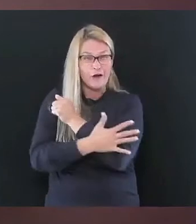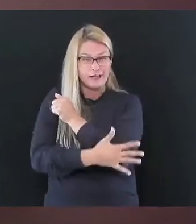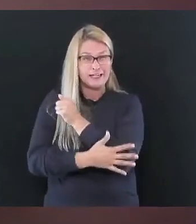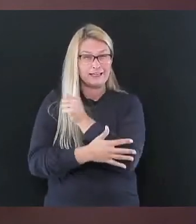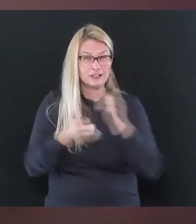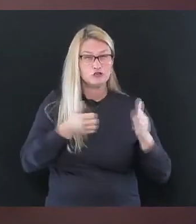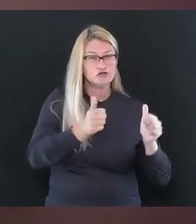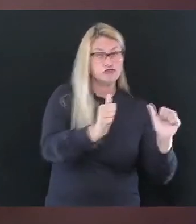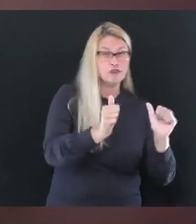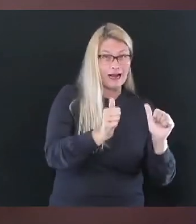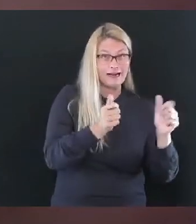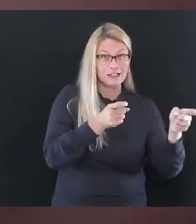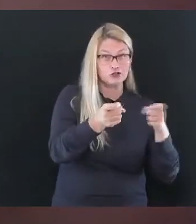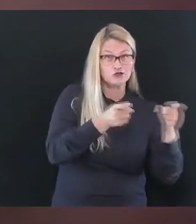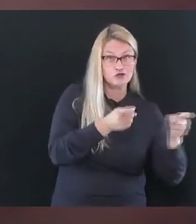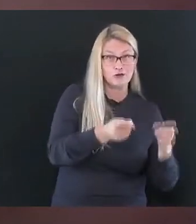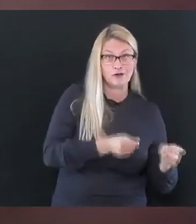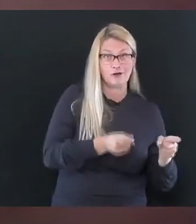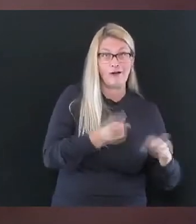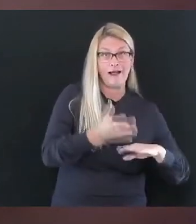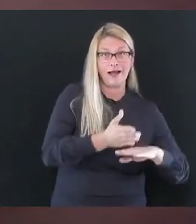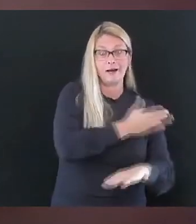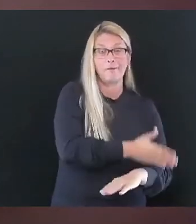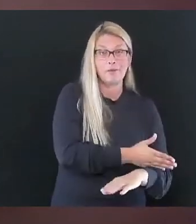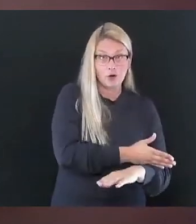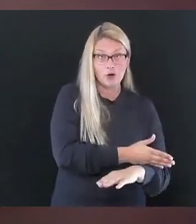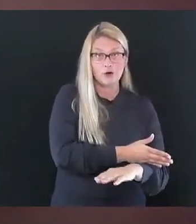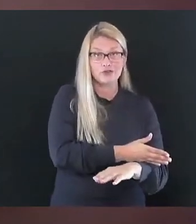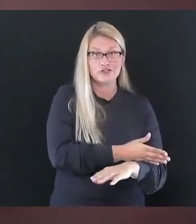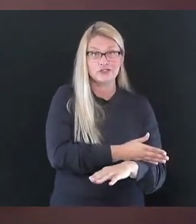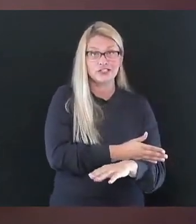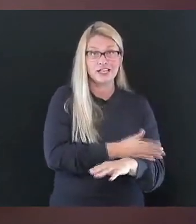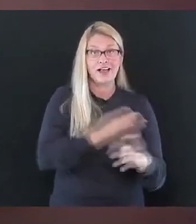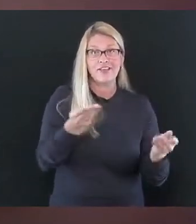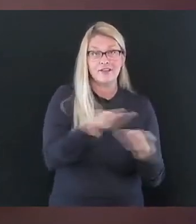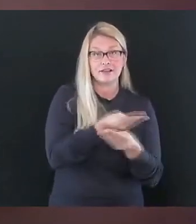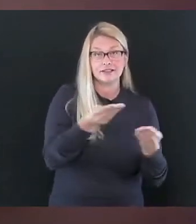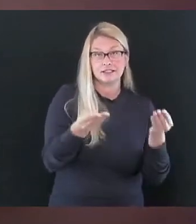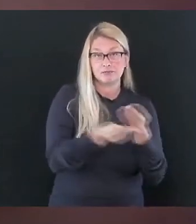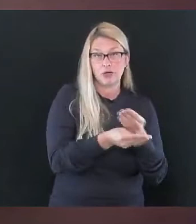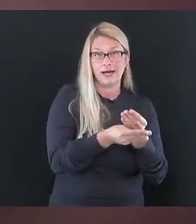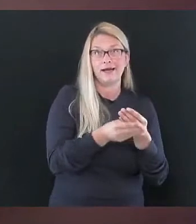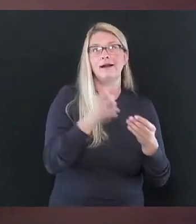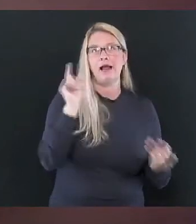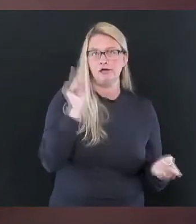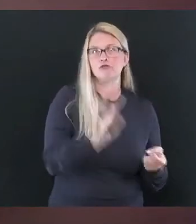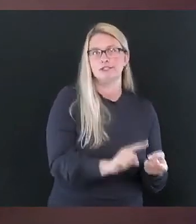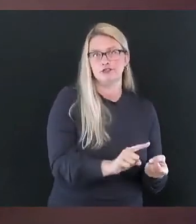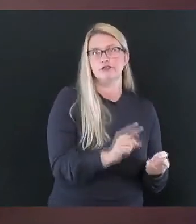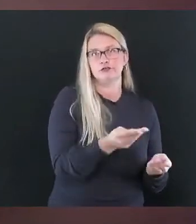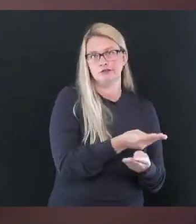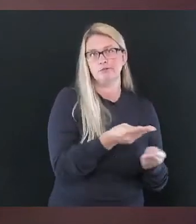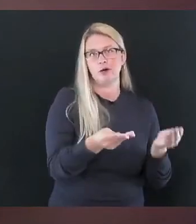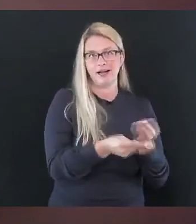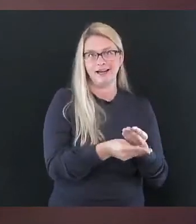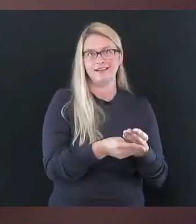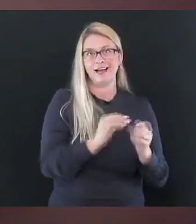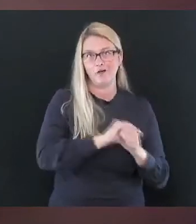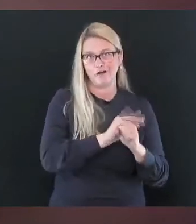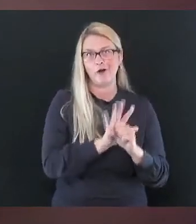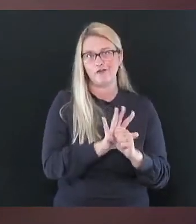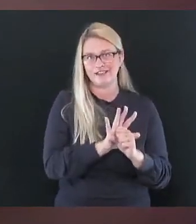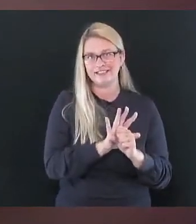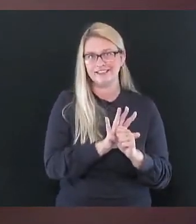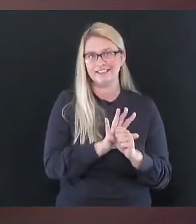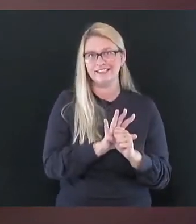get a handle and improve and control the spread, reduce the rate of spread of COVID-19. And that's